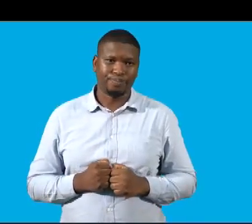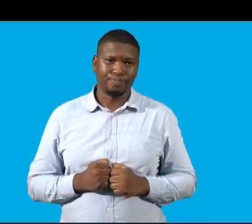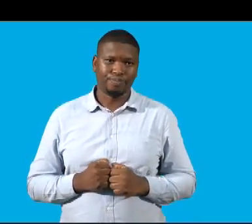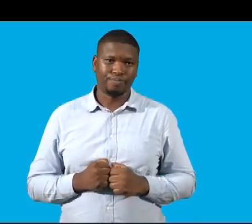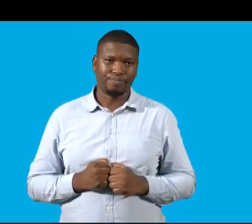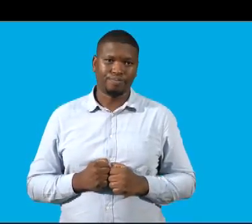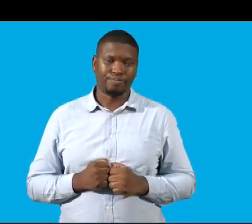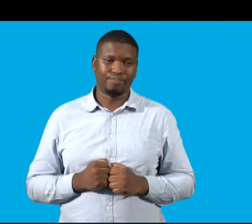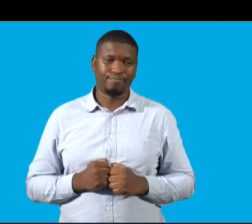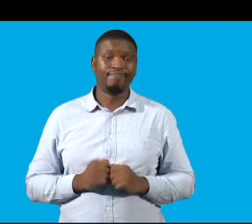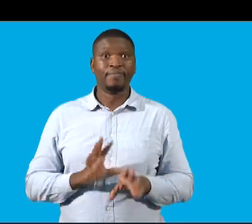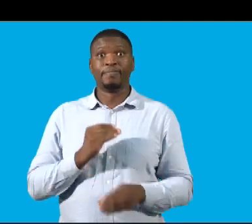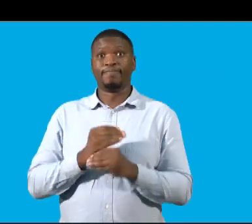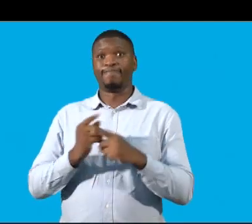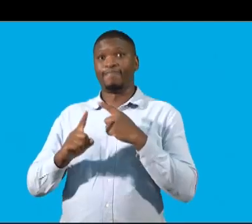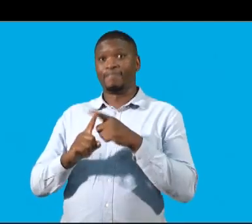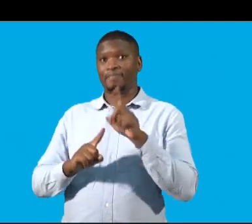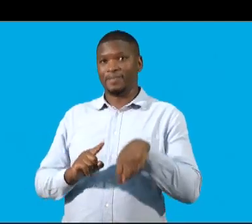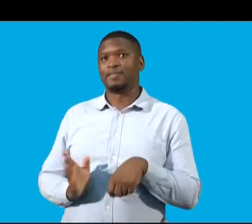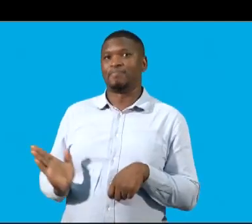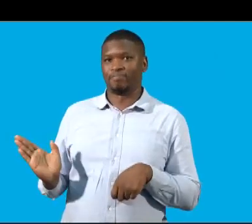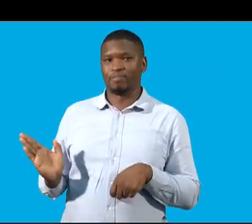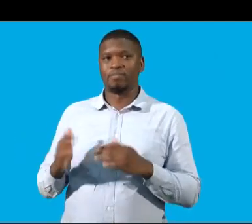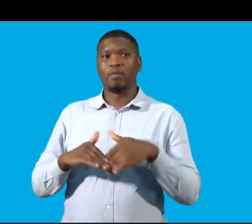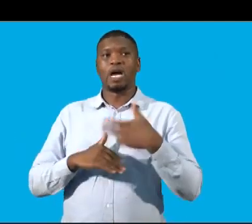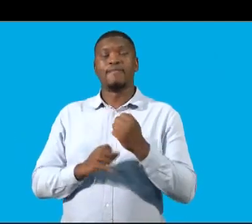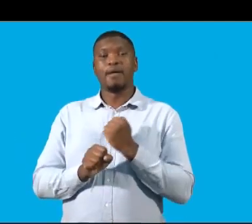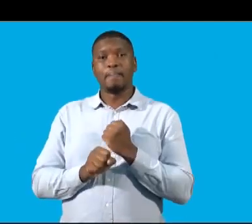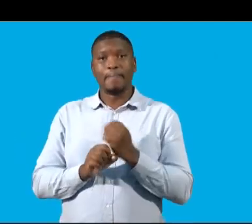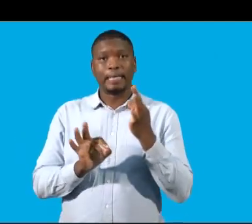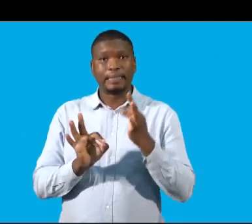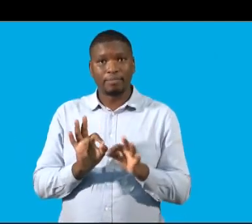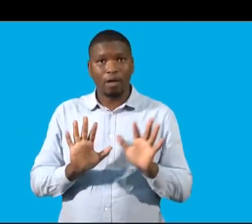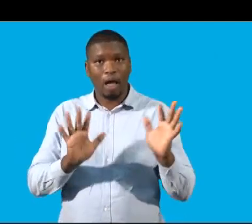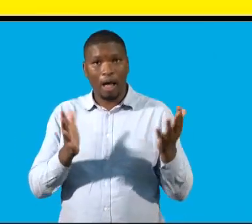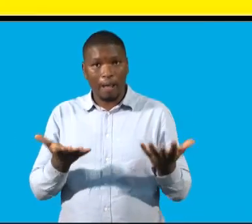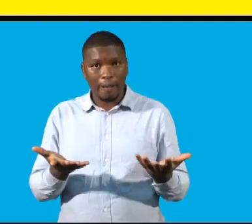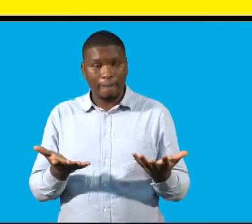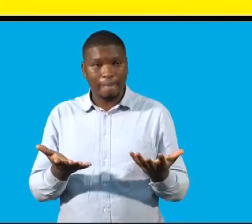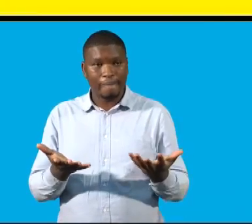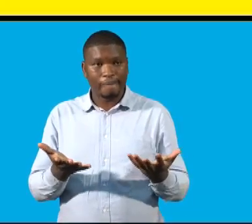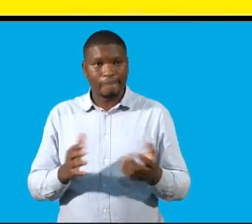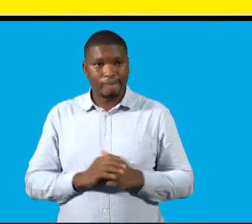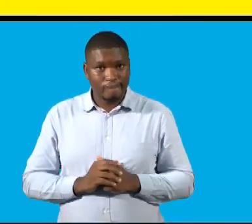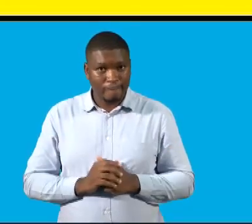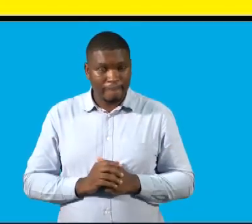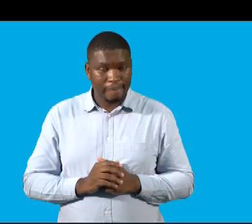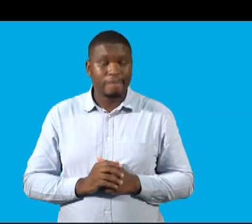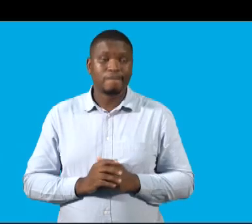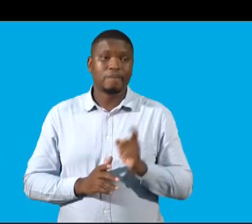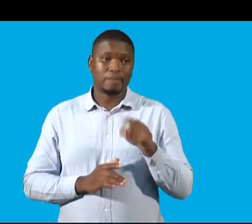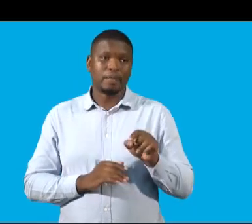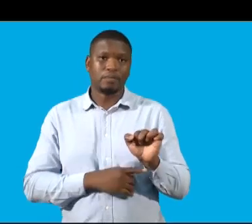3,150,044, and we are going to have an X there. And then when we simplify this by, of course, bringing the